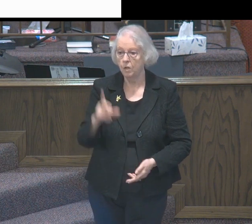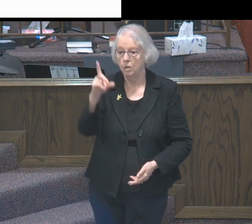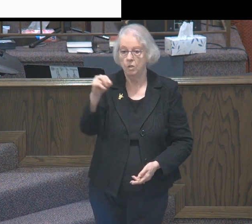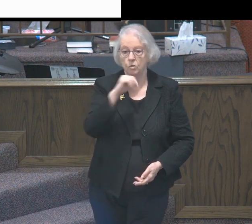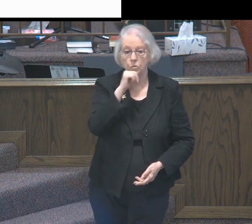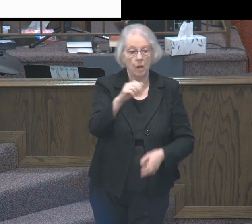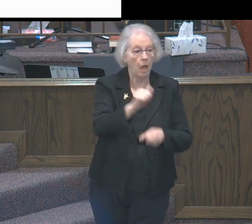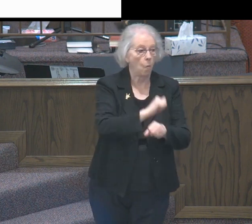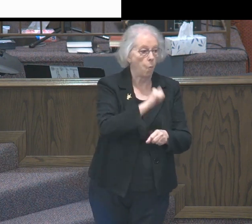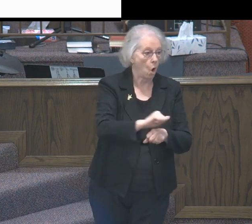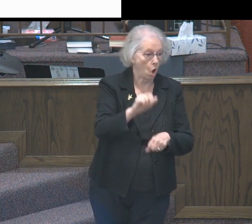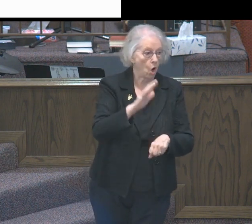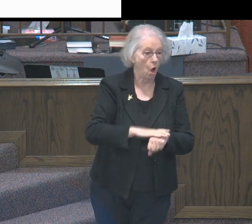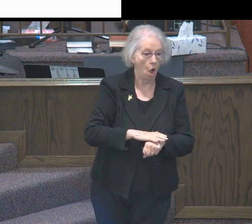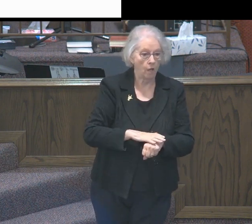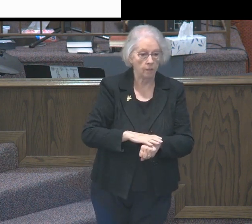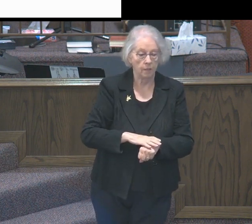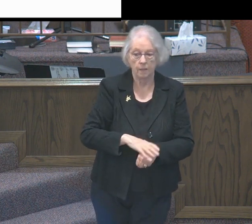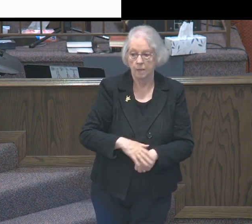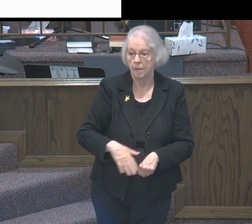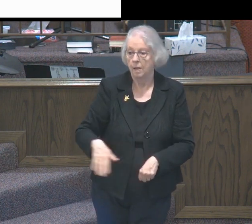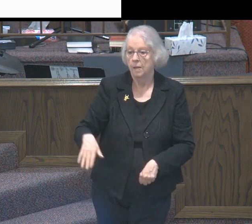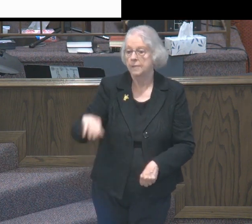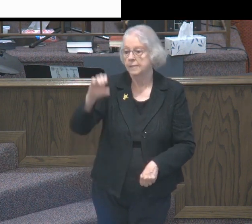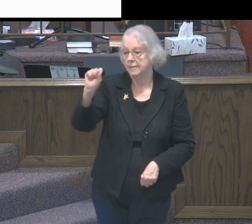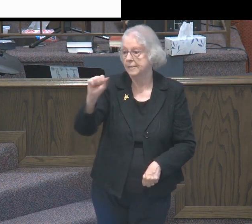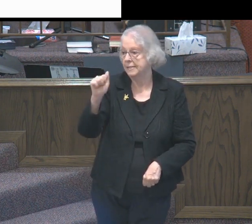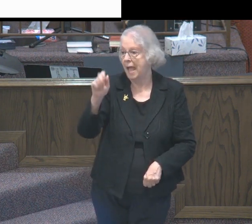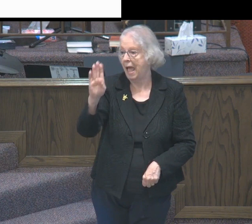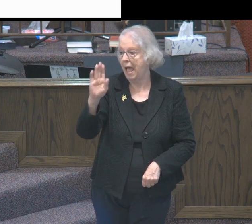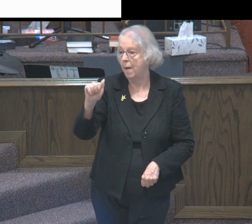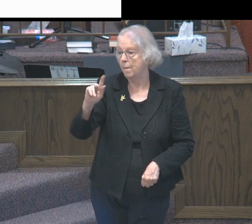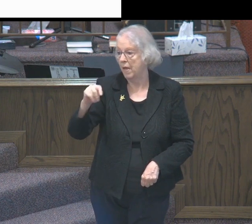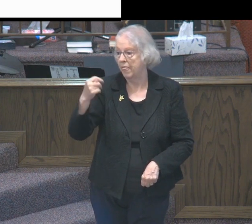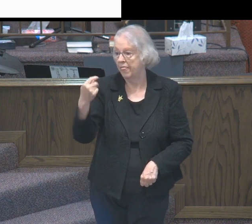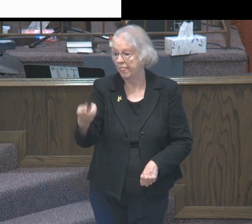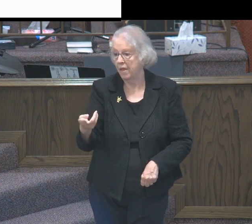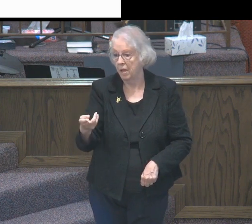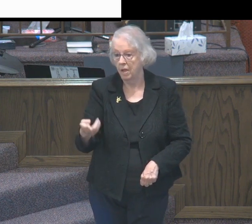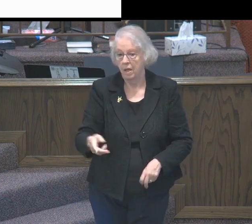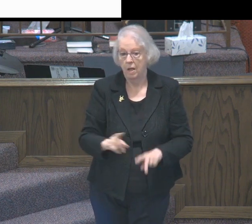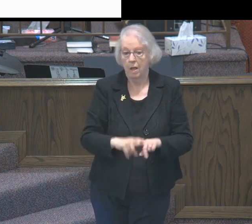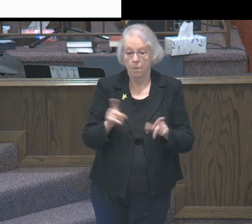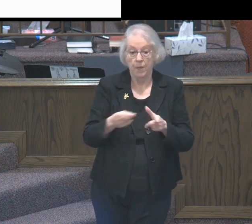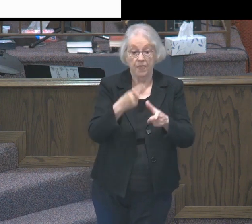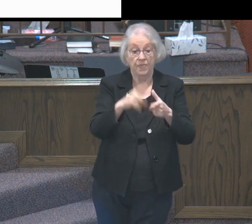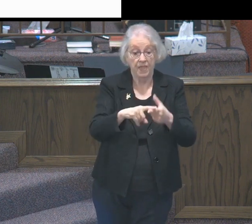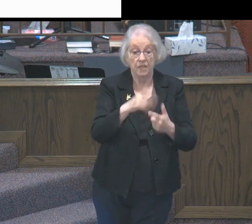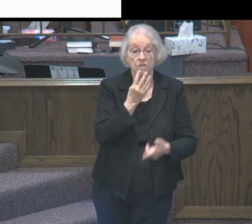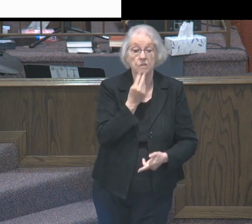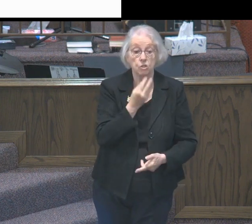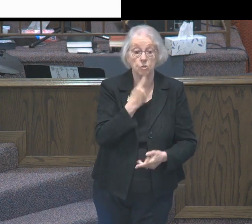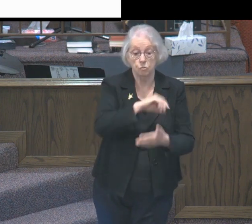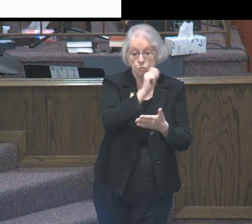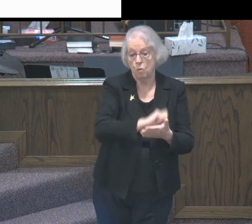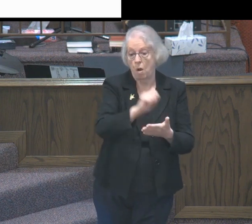And you wouldn't believe all of the things that they then wrote. Volumes upon volumes